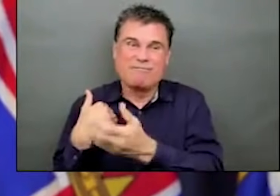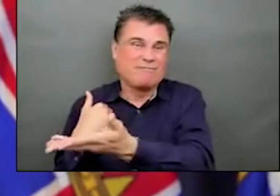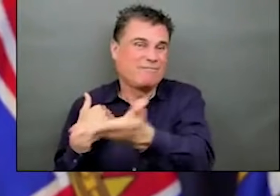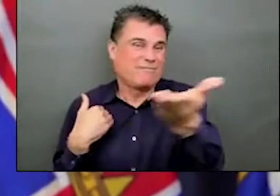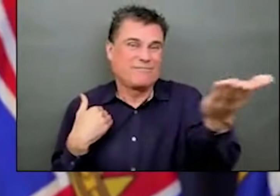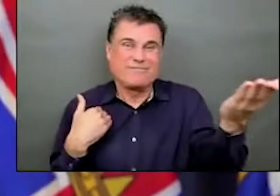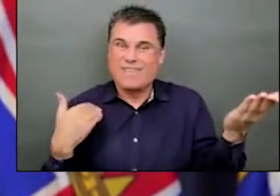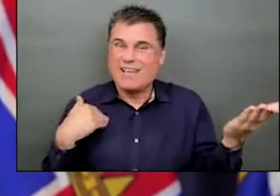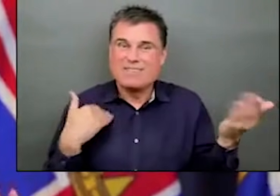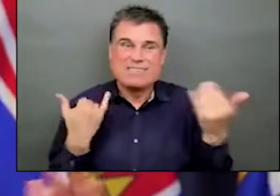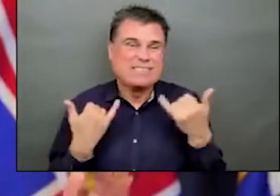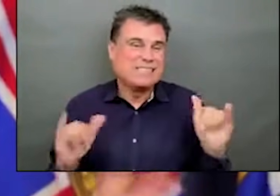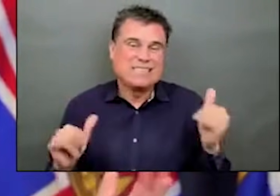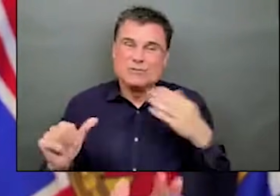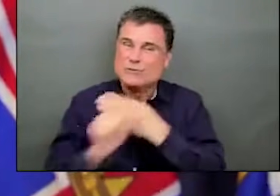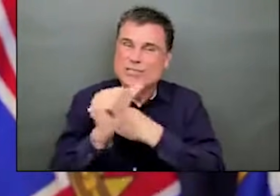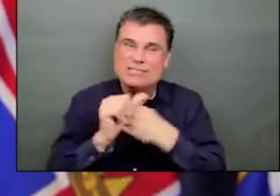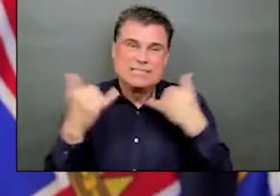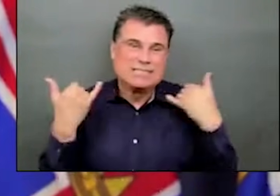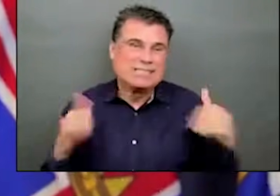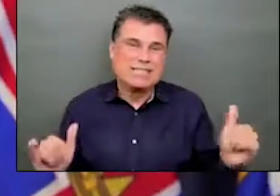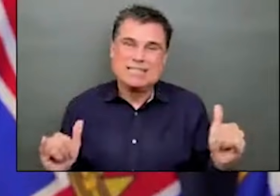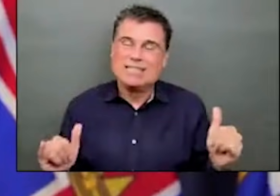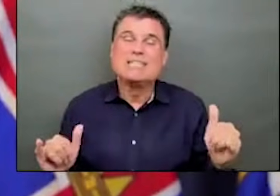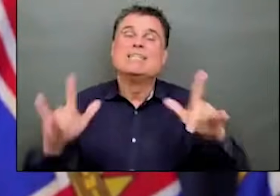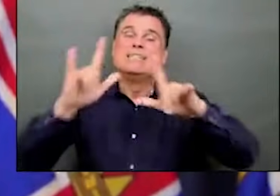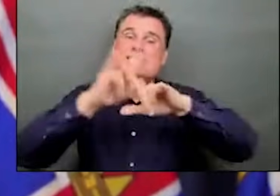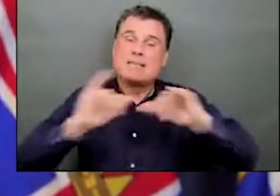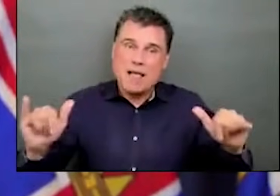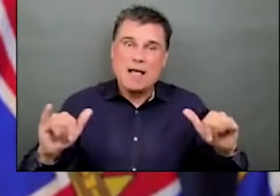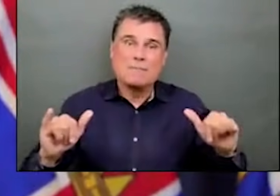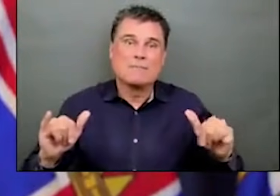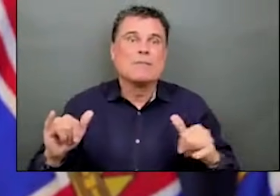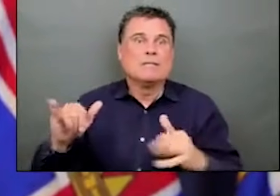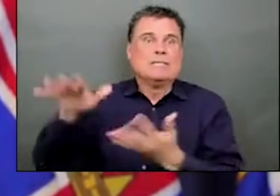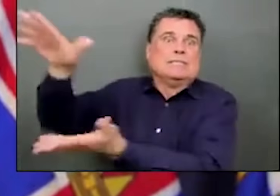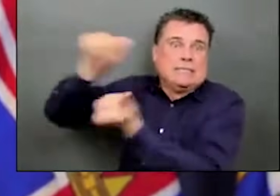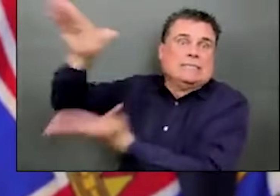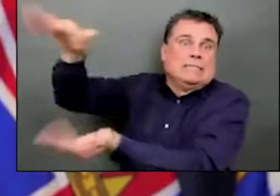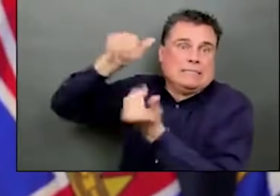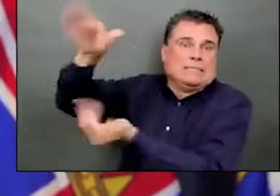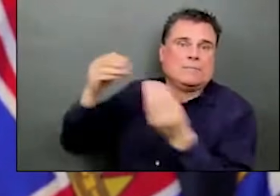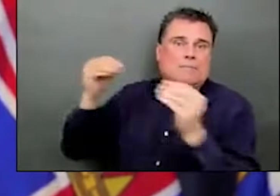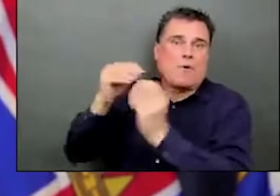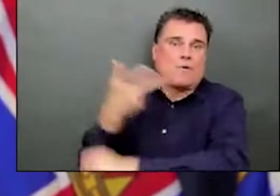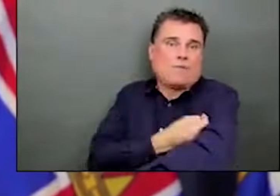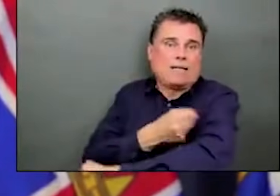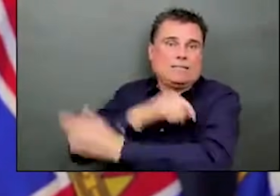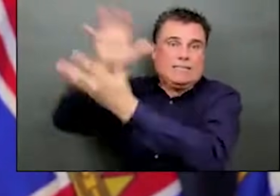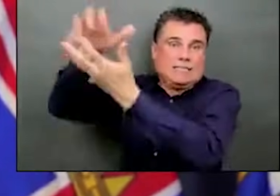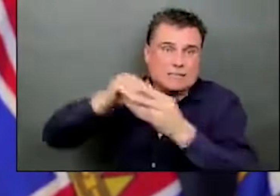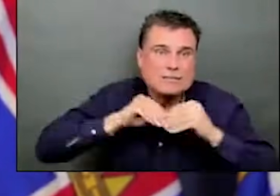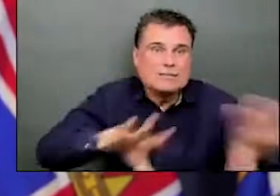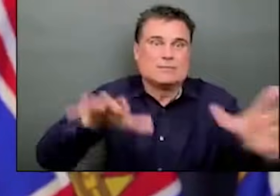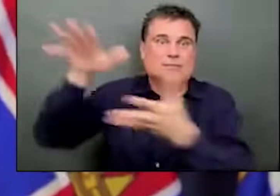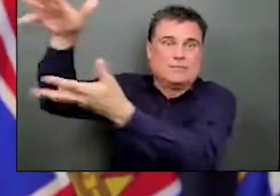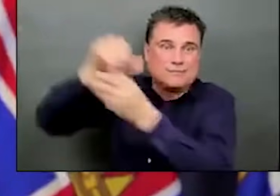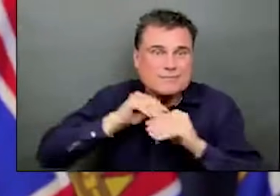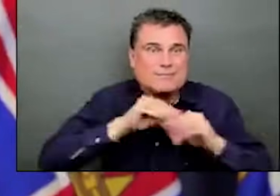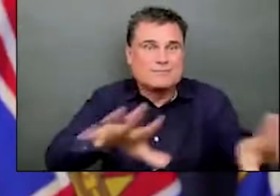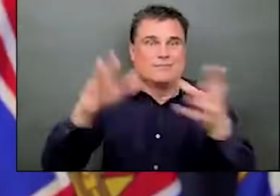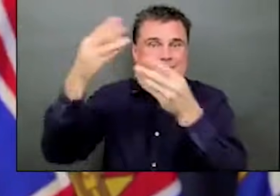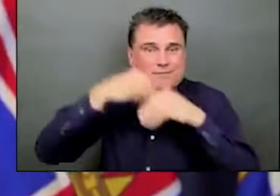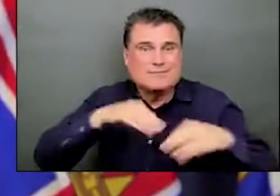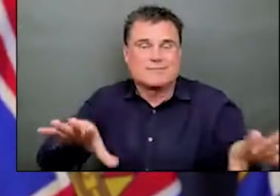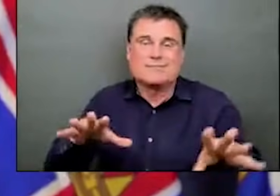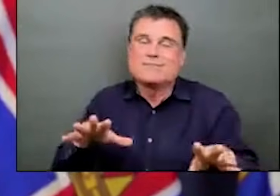At the same time, we're thankfully being able to accelerate our program of protecting those most at risk and